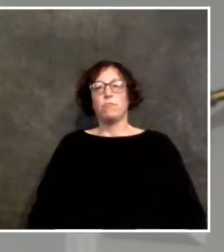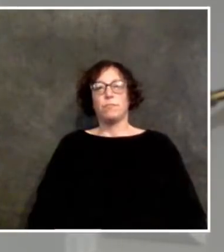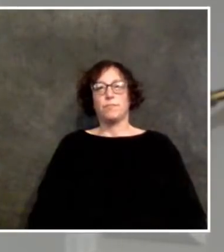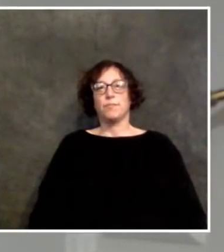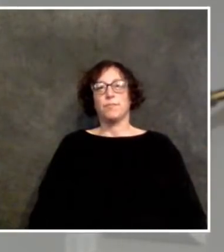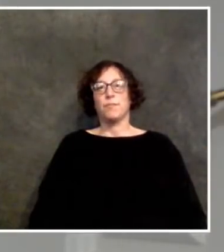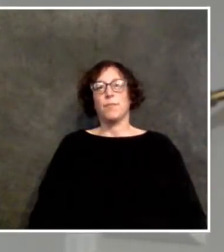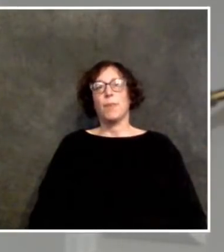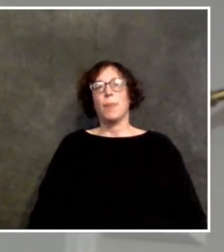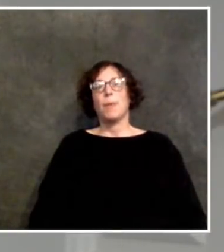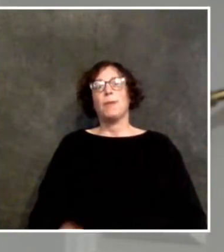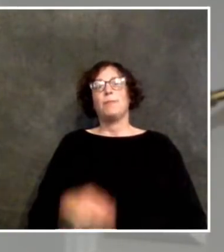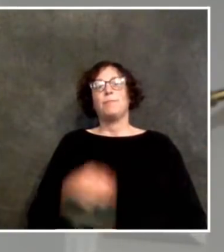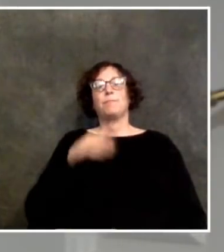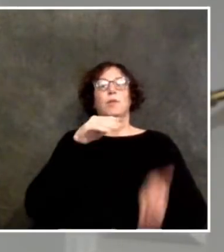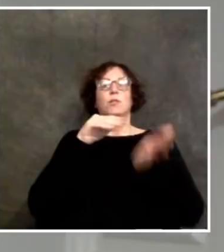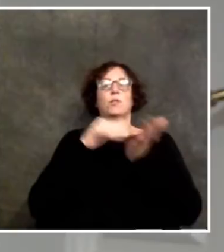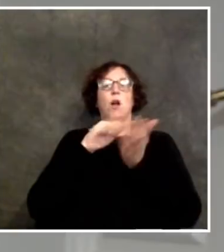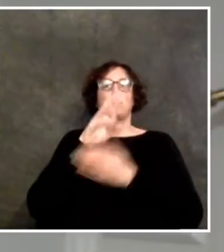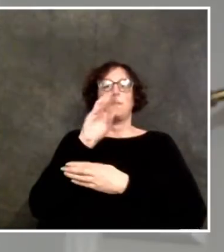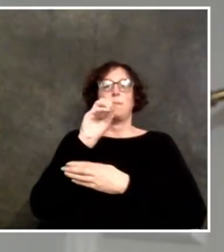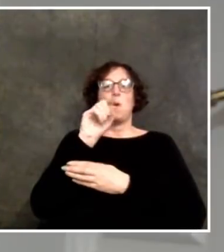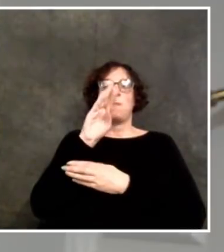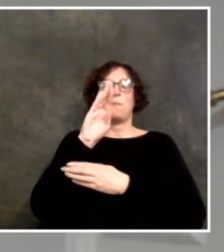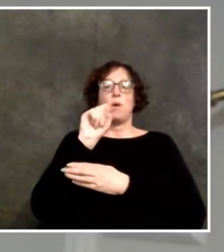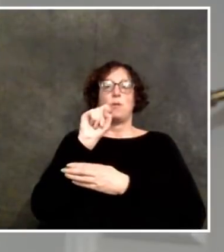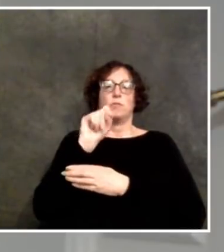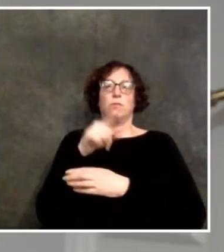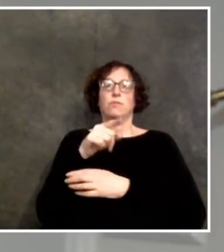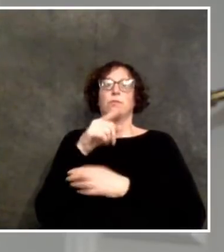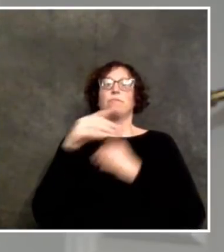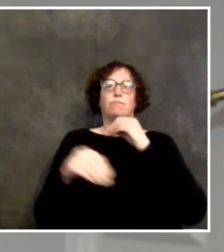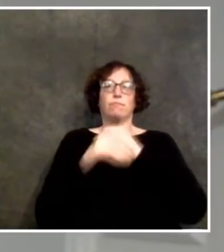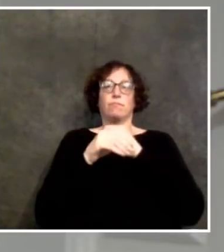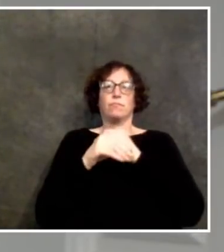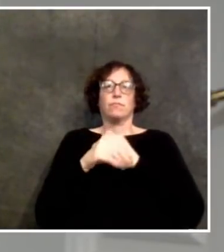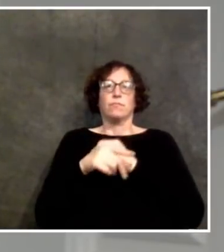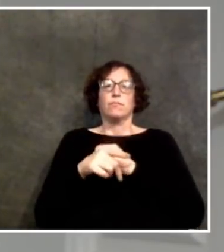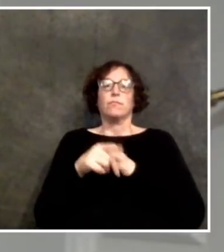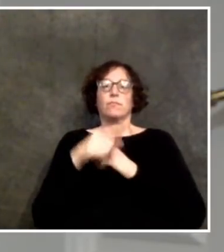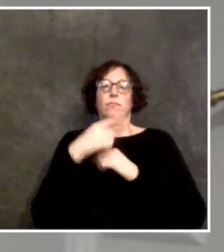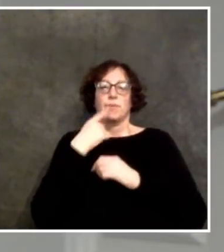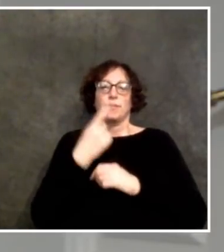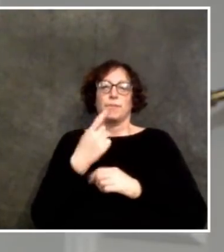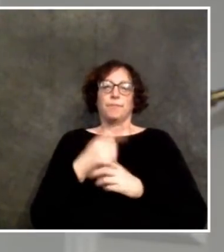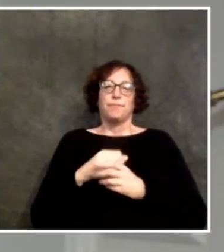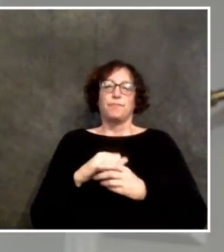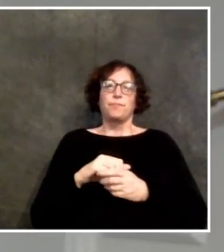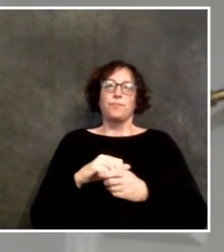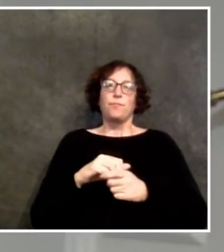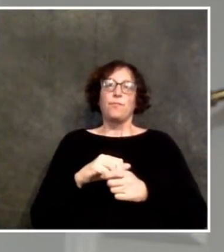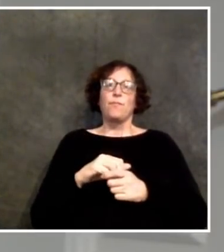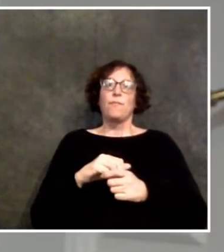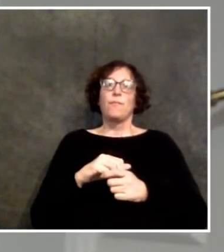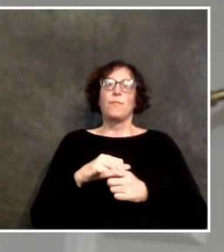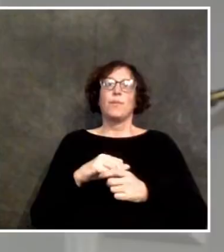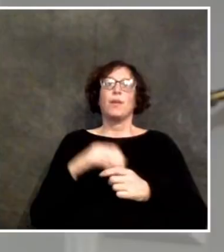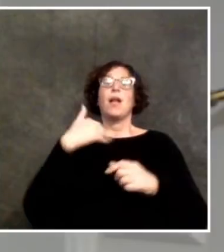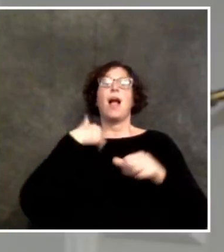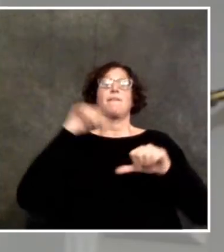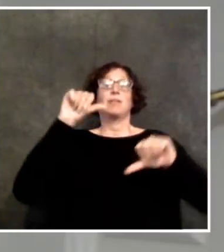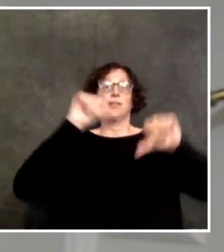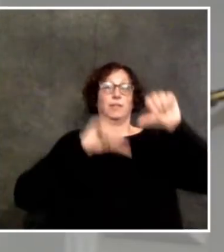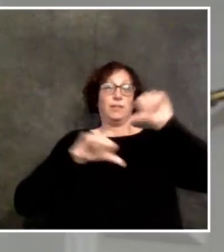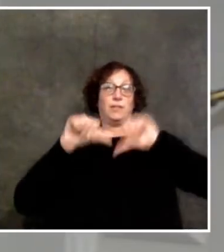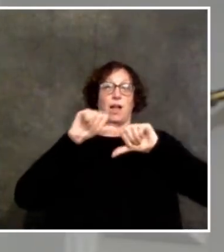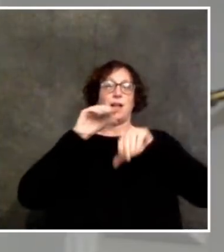out, I have scientific advisors on staff at the health department, and we have scientific